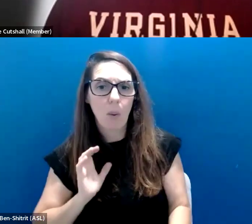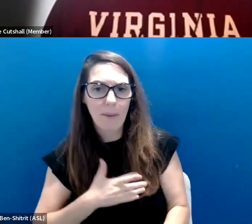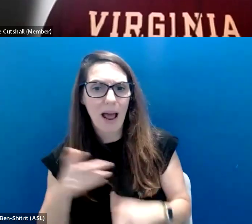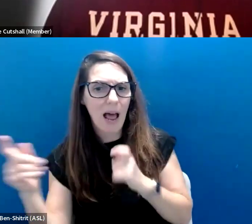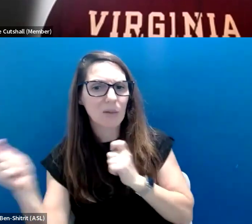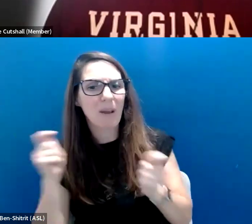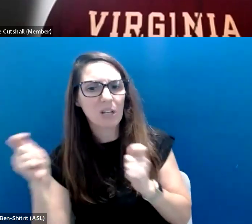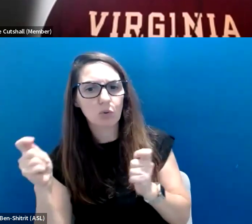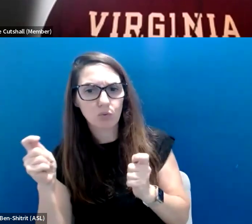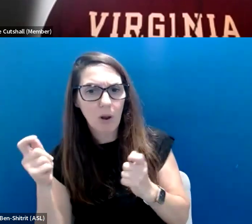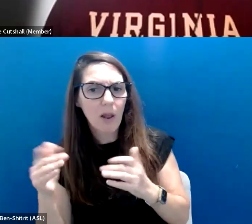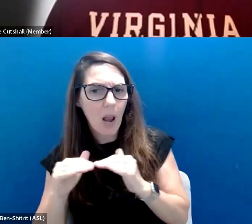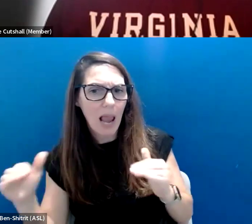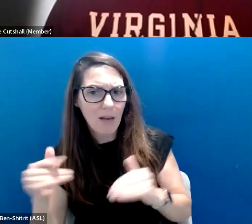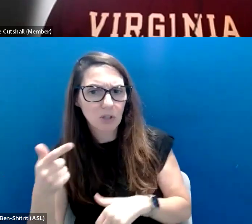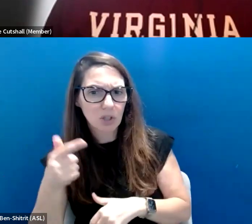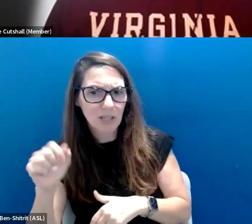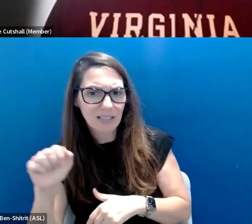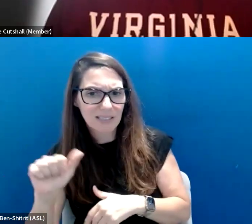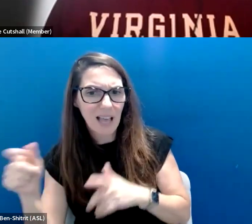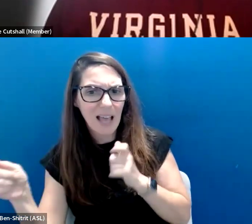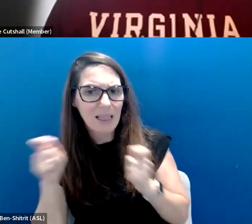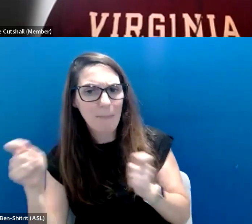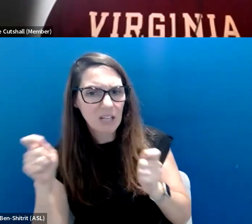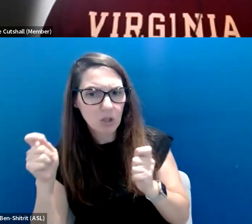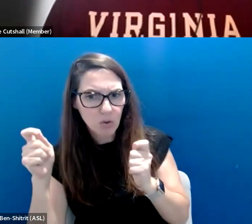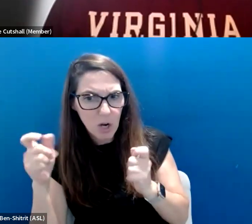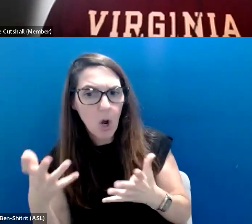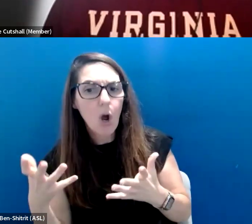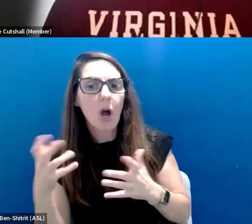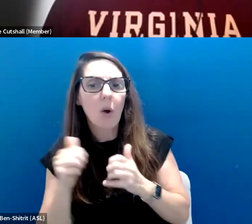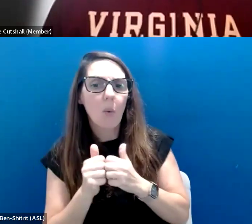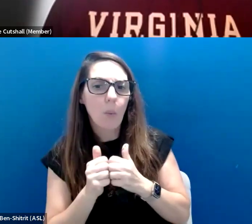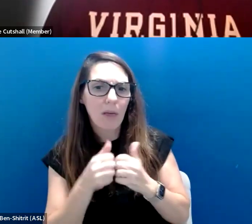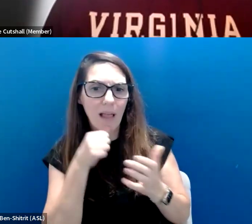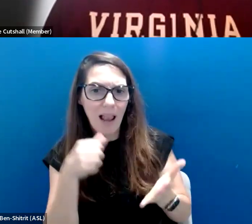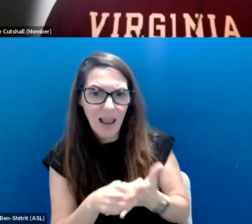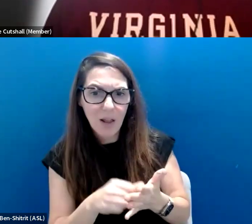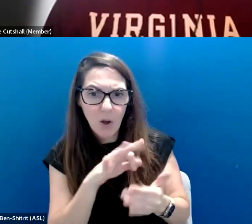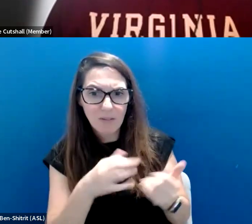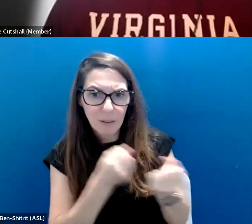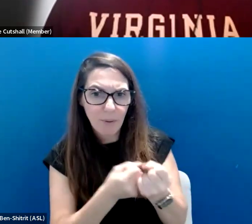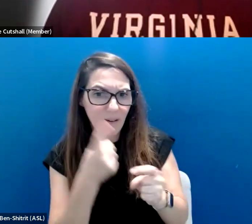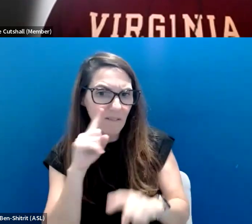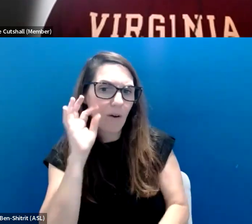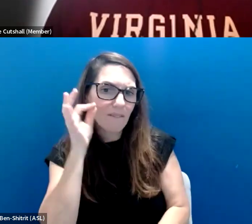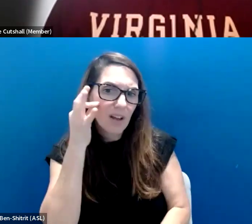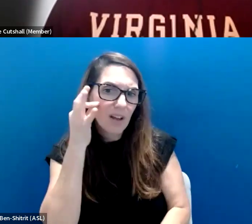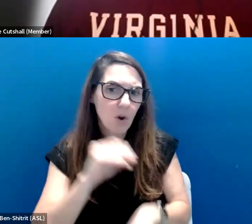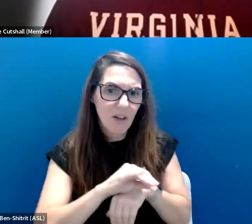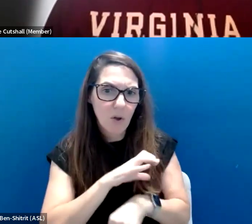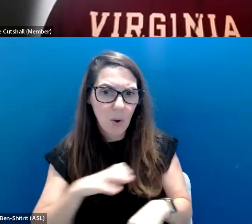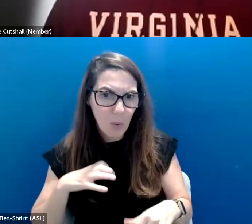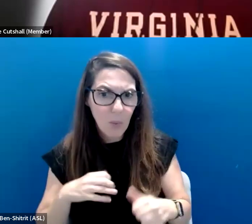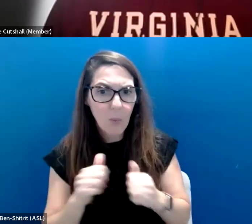level, the GSA administrator, with the letter of support from the Federal Advisory Committee to the Open Government Partnership, saying,